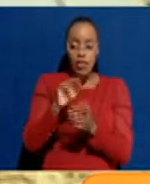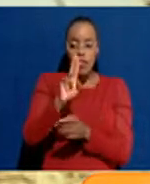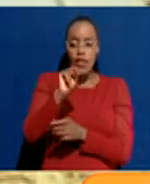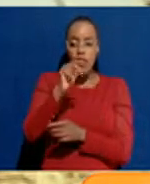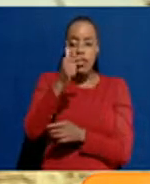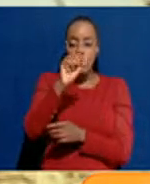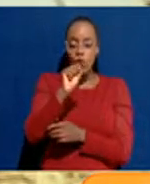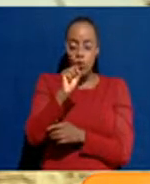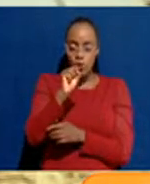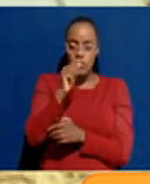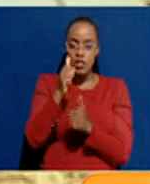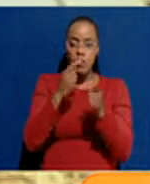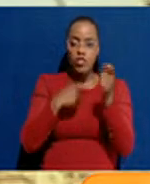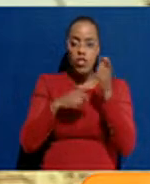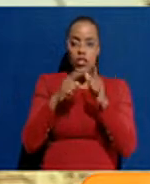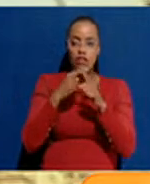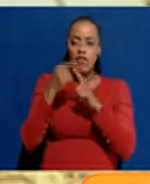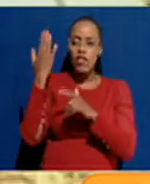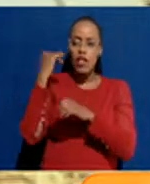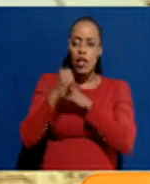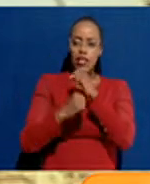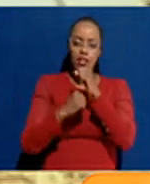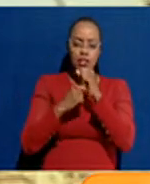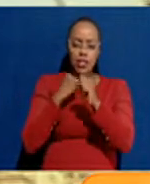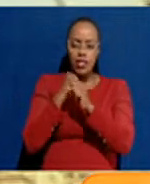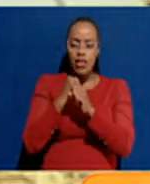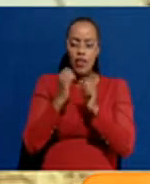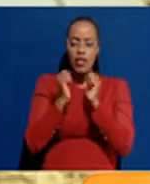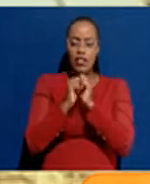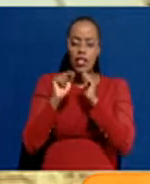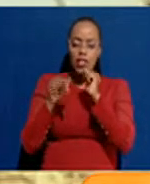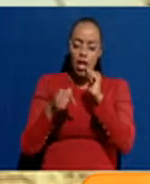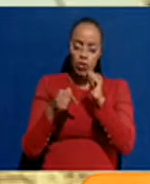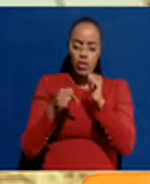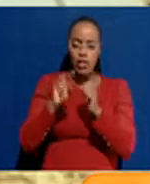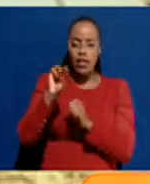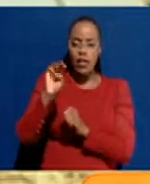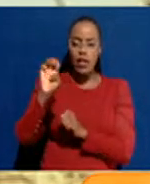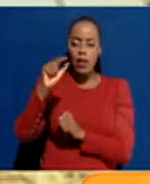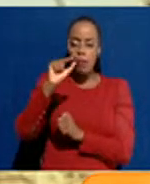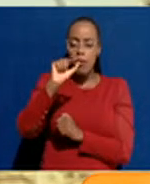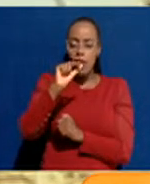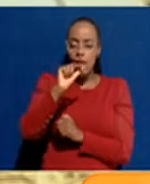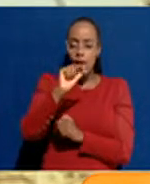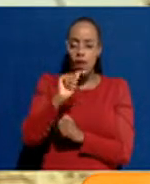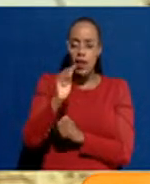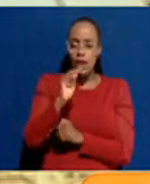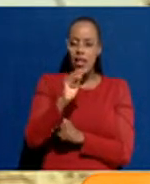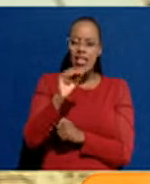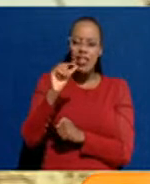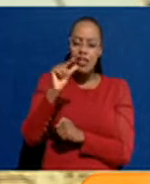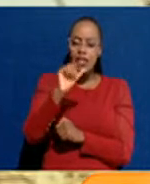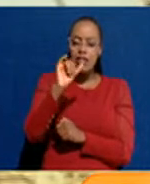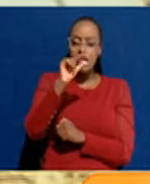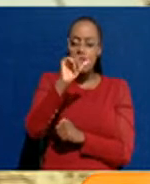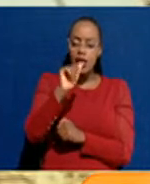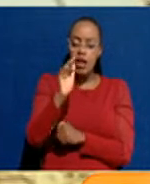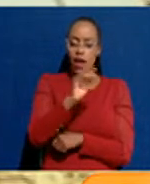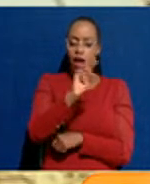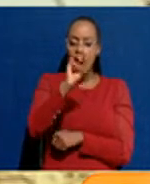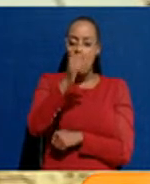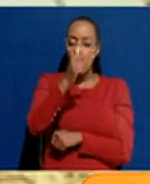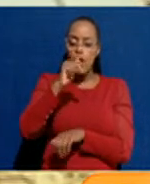Mm-hmm. Giving the example of last year, we sold about 10,000 gigawatt hours. Mm-hmm. Mm-hmm. So this 10,000 gigawatt hours is